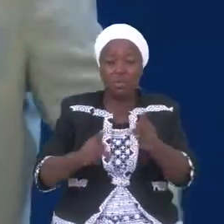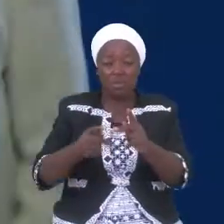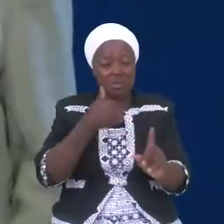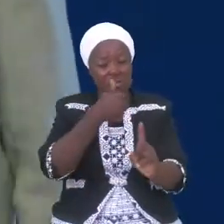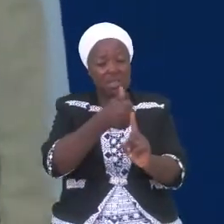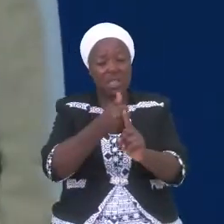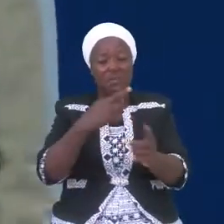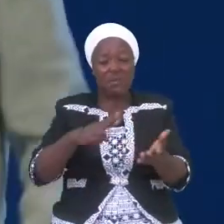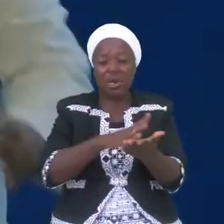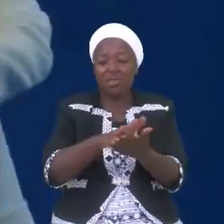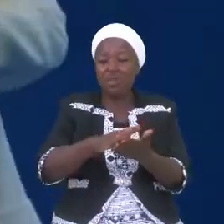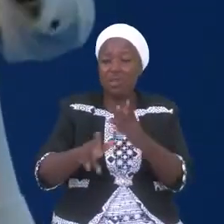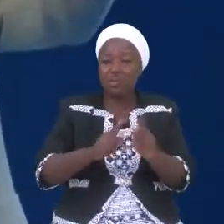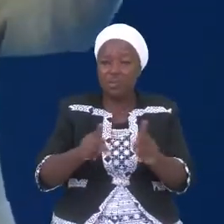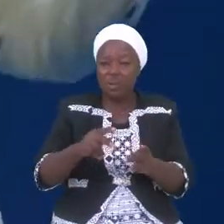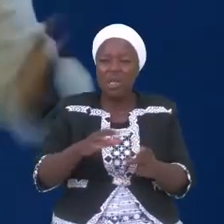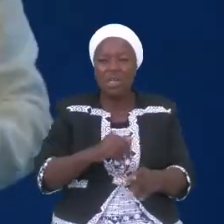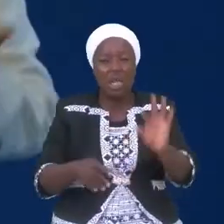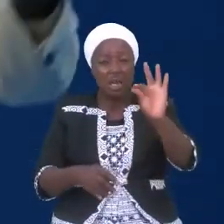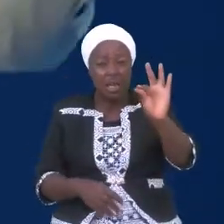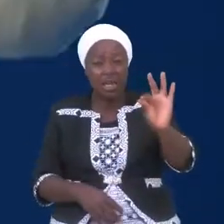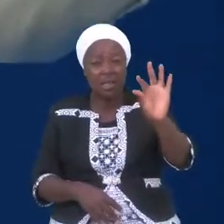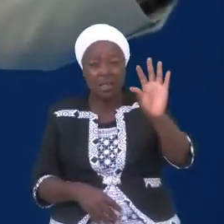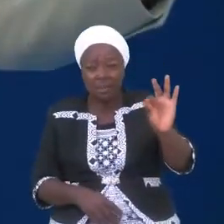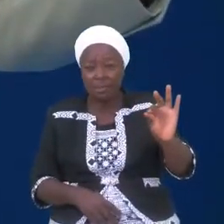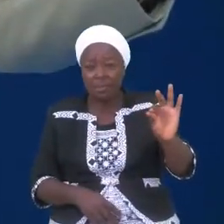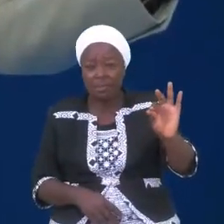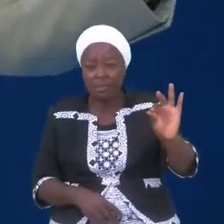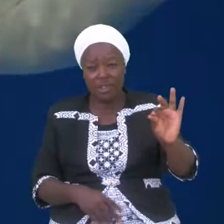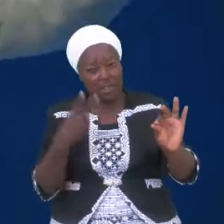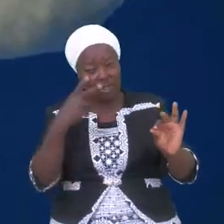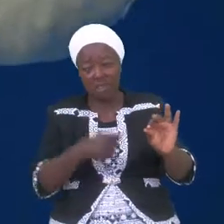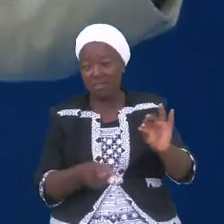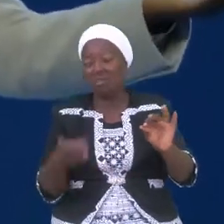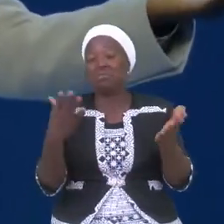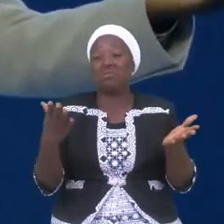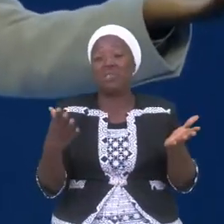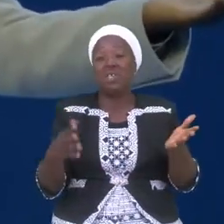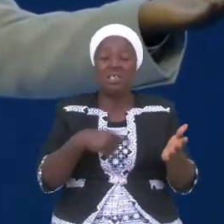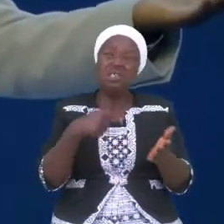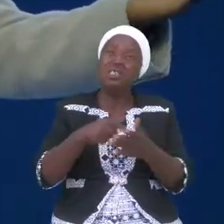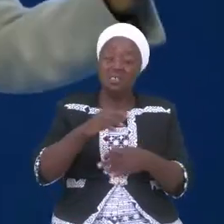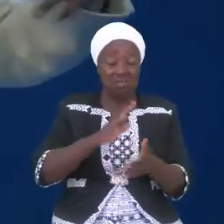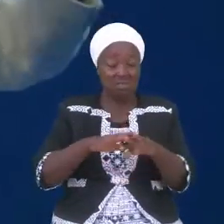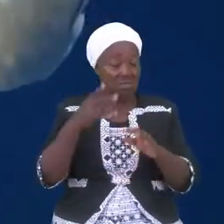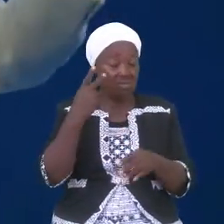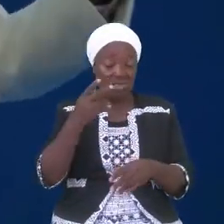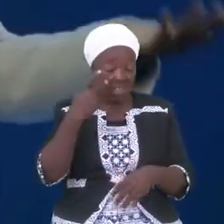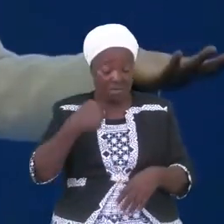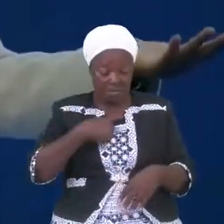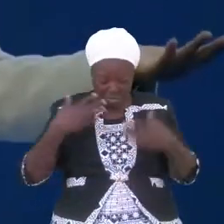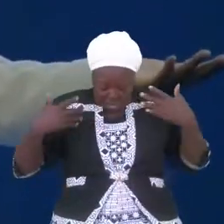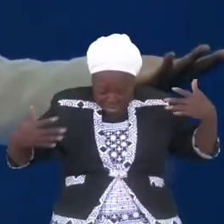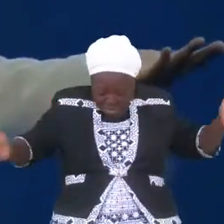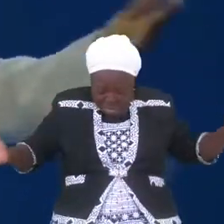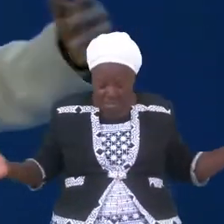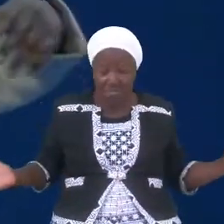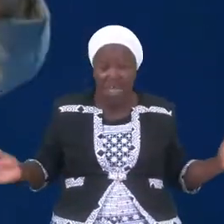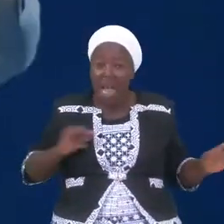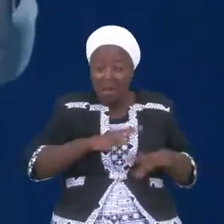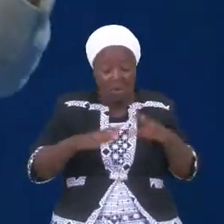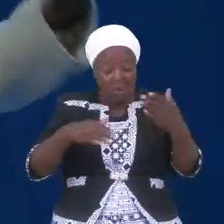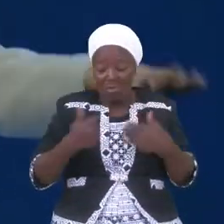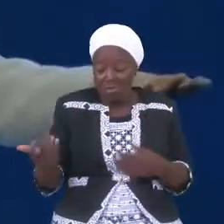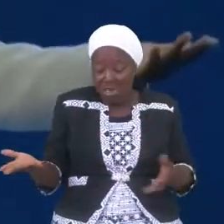self-righteous people, the 99, look at me. This is how my heart is. I don't do anybody any good. I don't